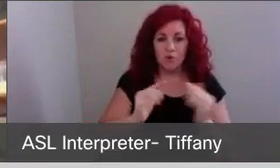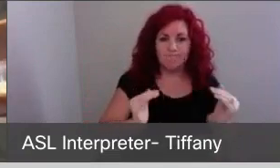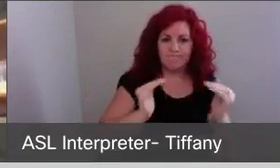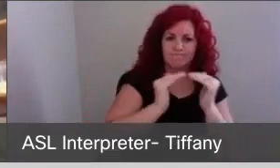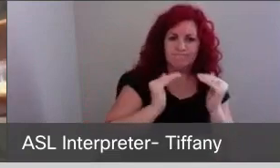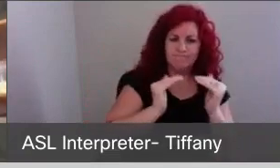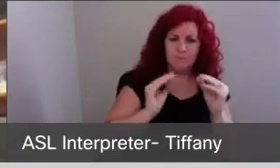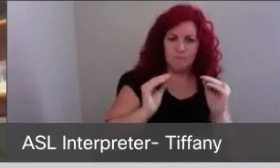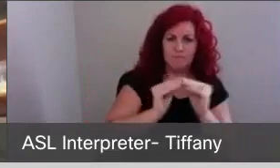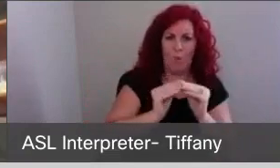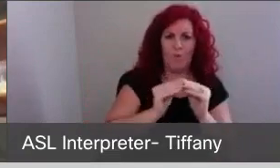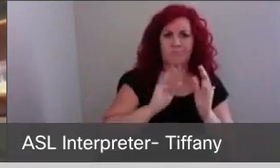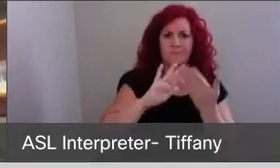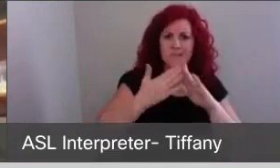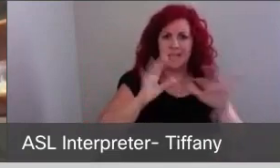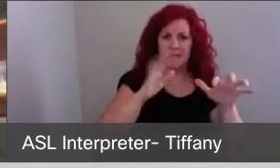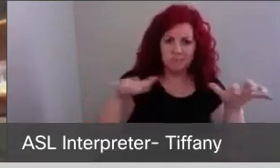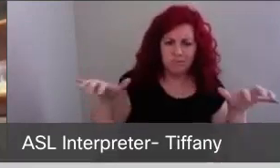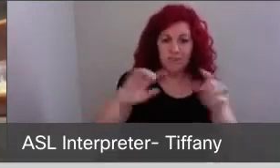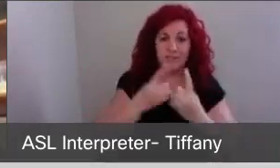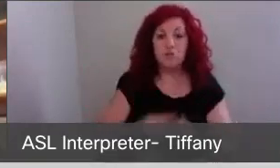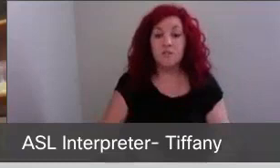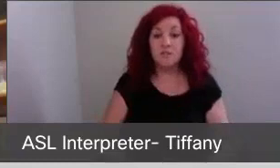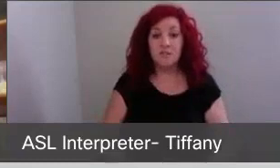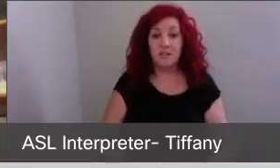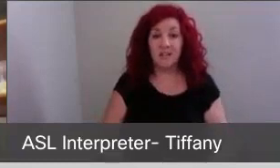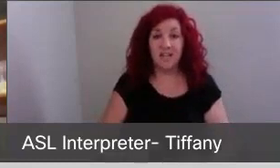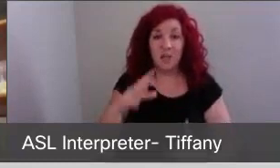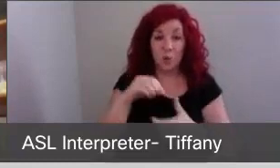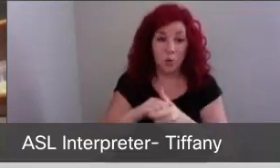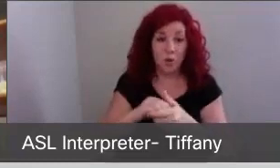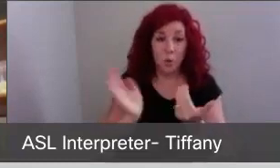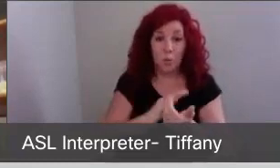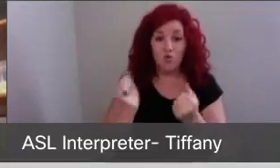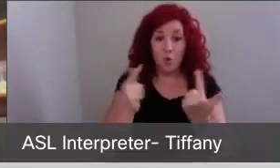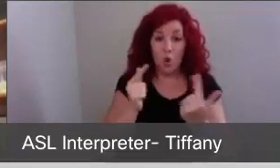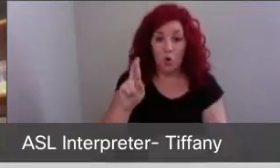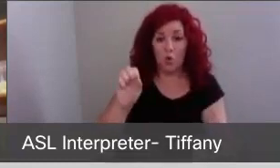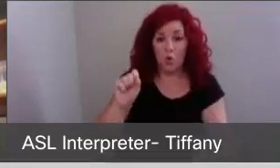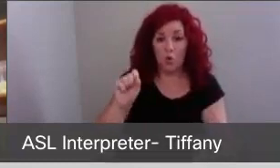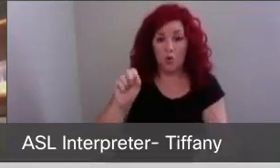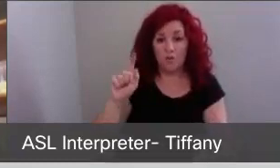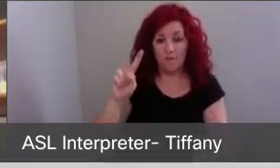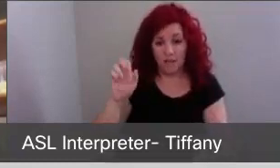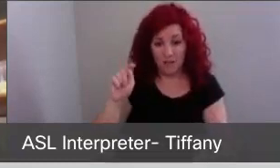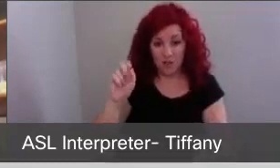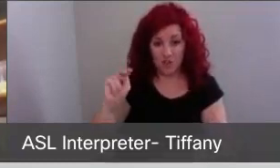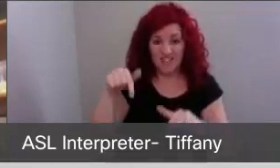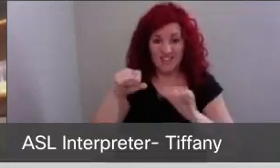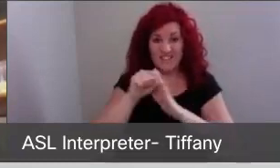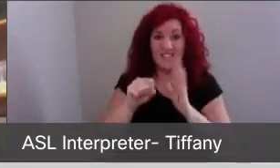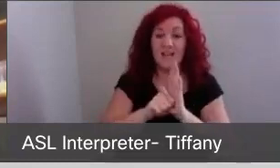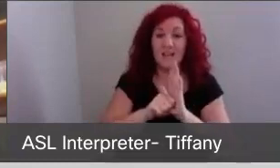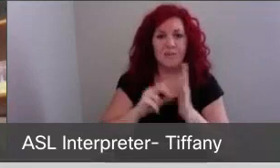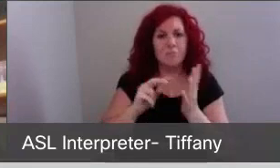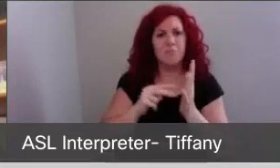to some of the more urban districts, and the fact that it included nearly all reservations in the state. So it was thought that this would lead to